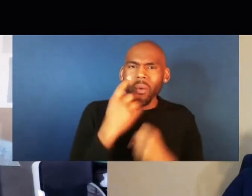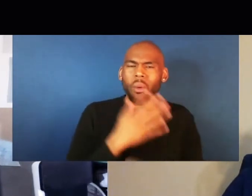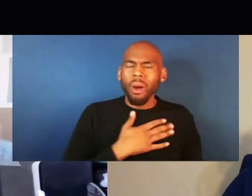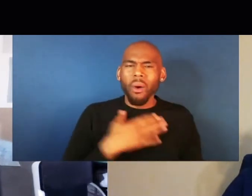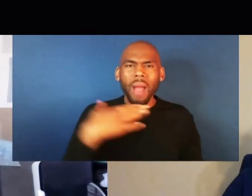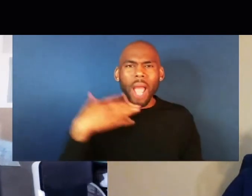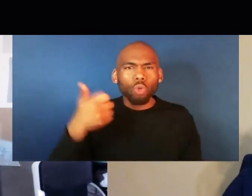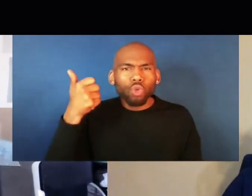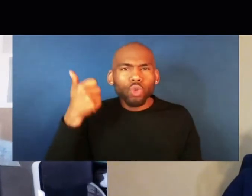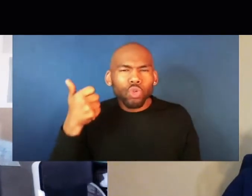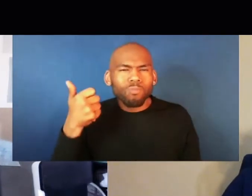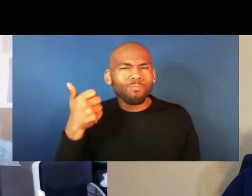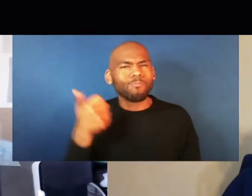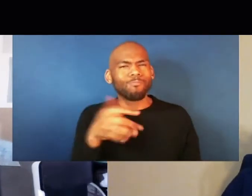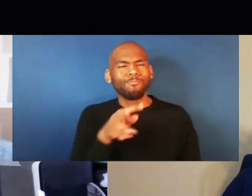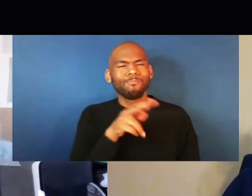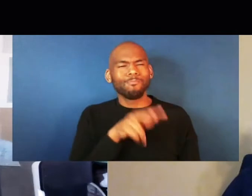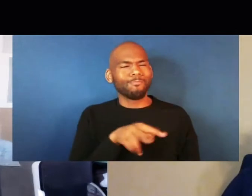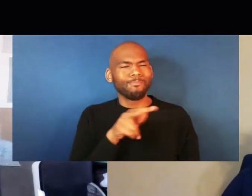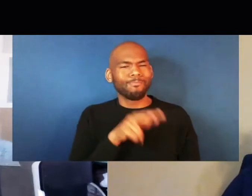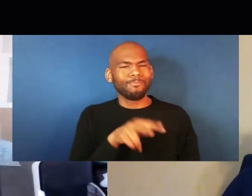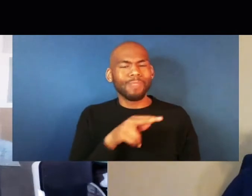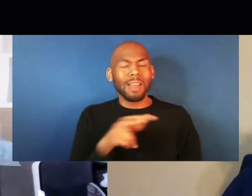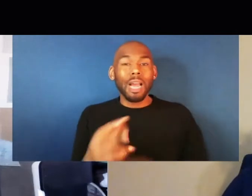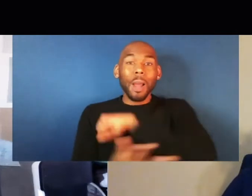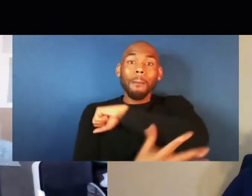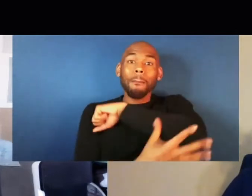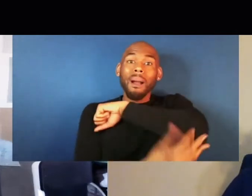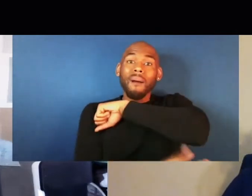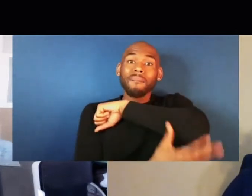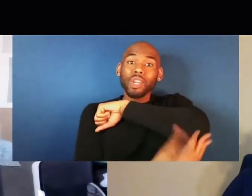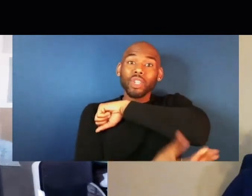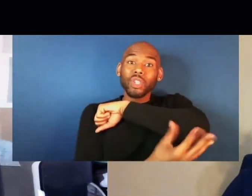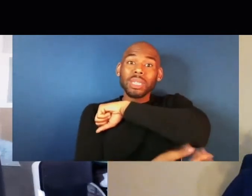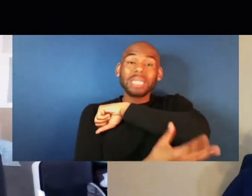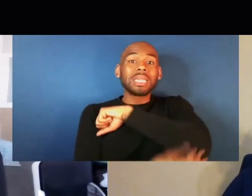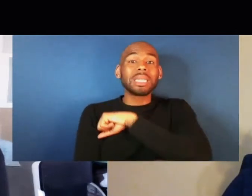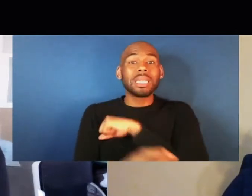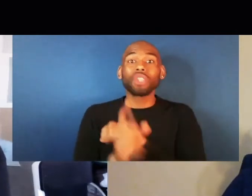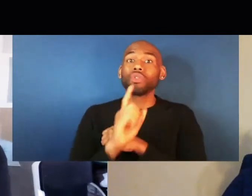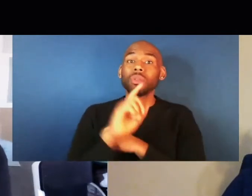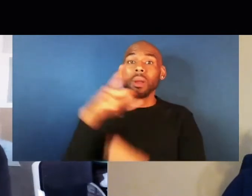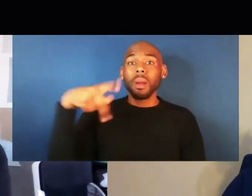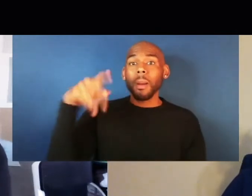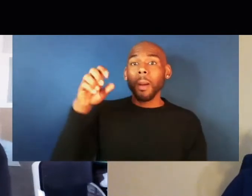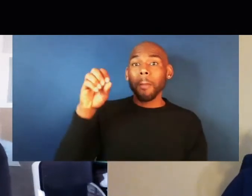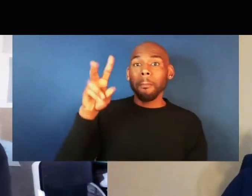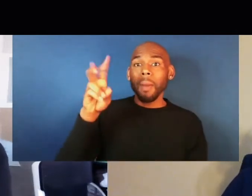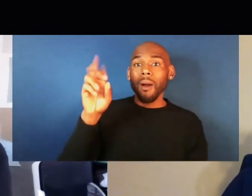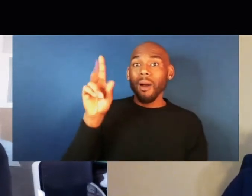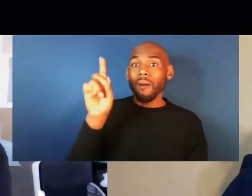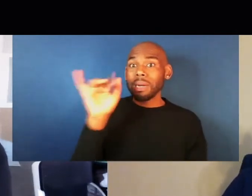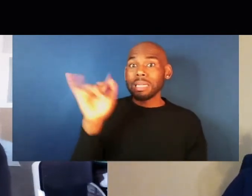being there for our elders, So, yeah, poverty is really high now,